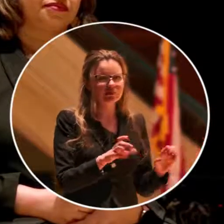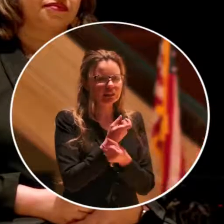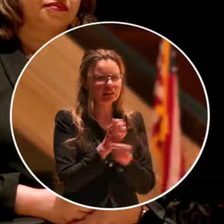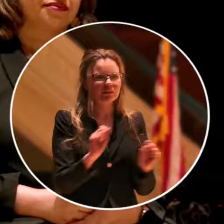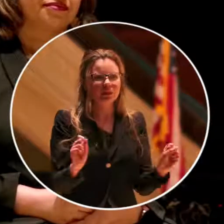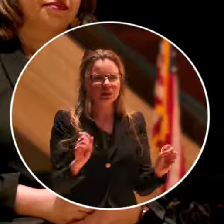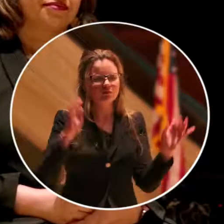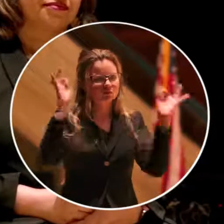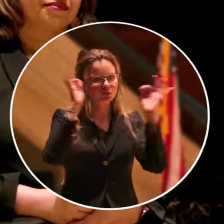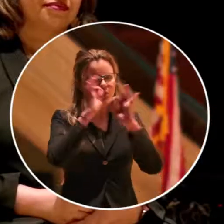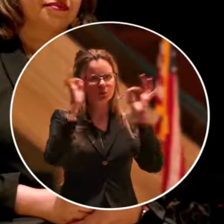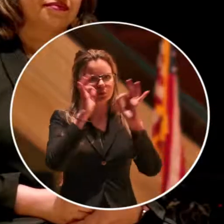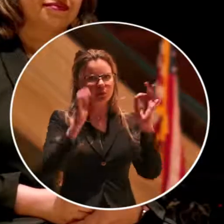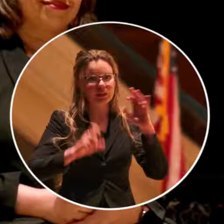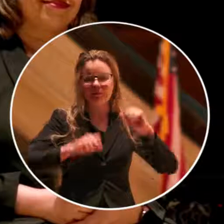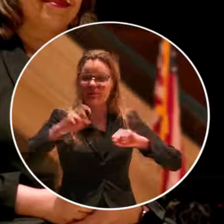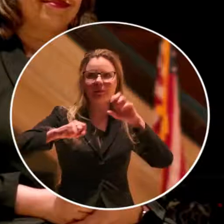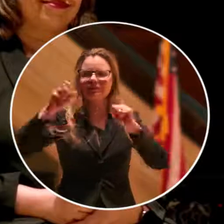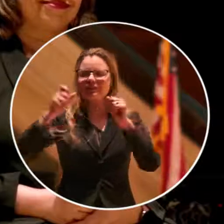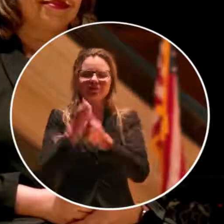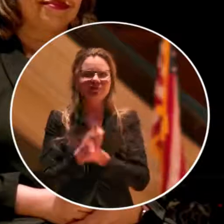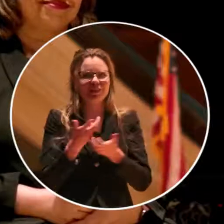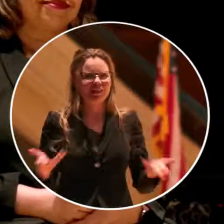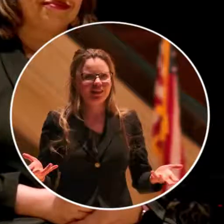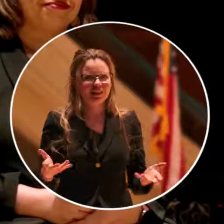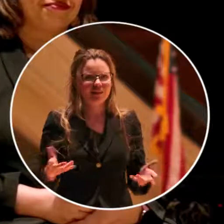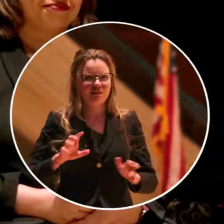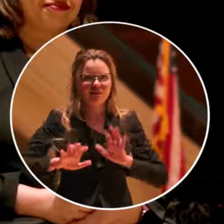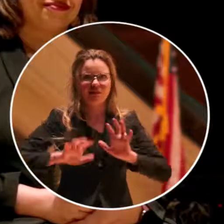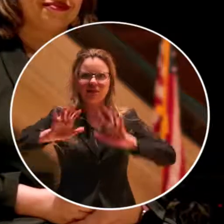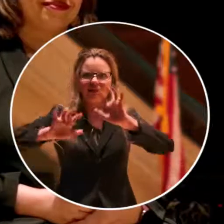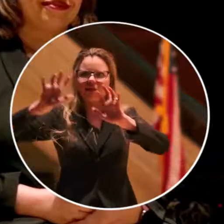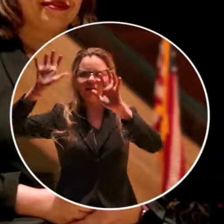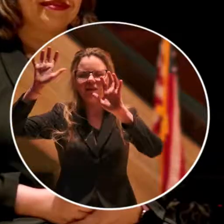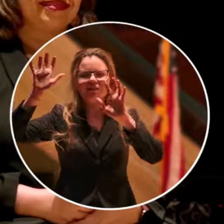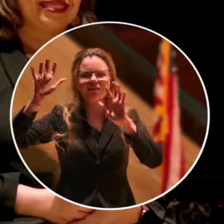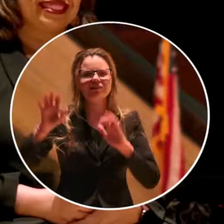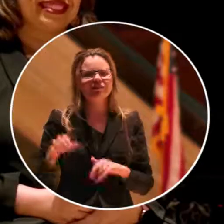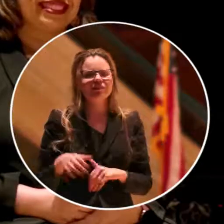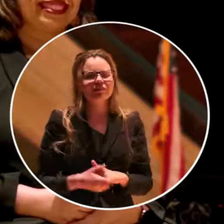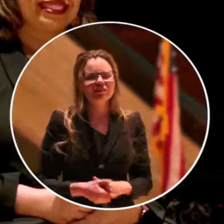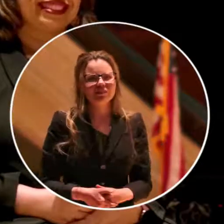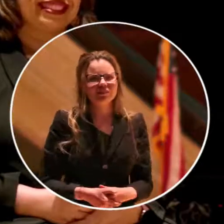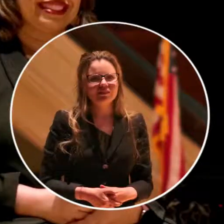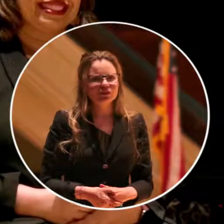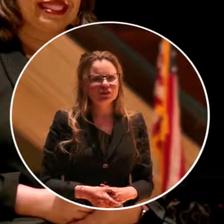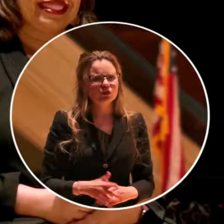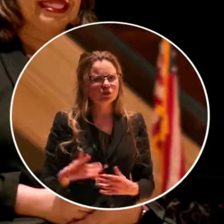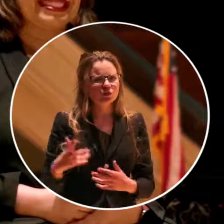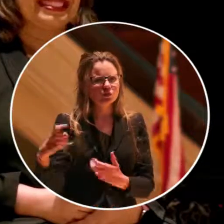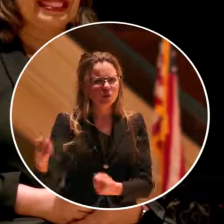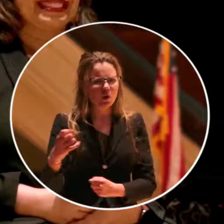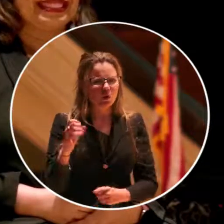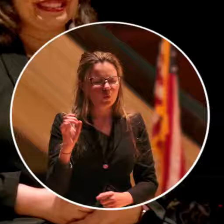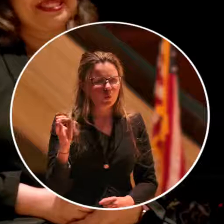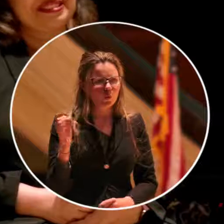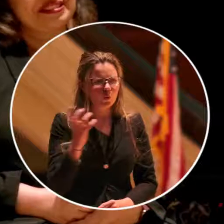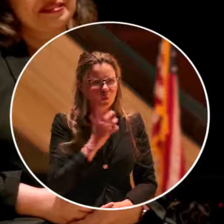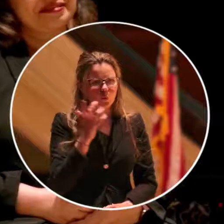safety. She climbs everything. This kid scales the walls and is so strong.